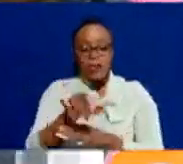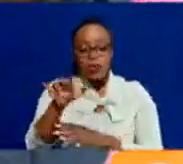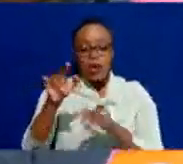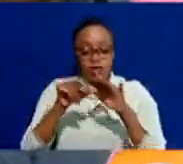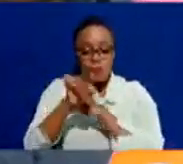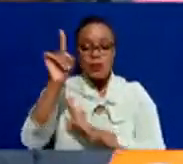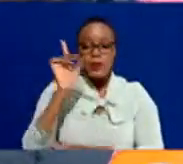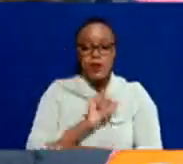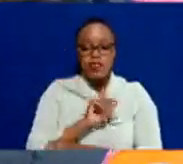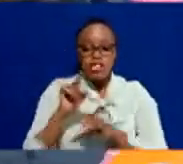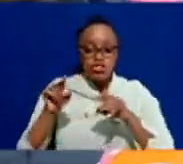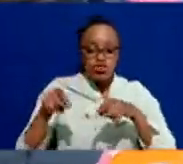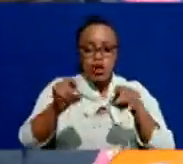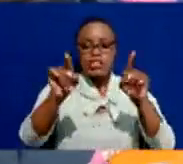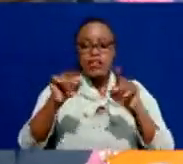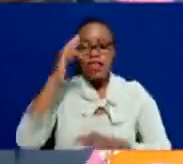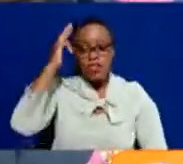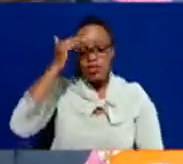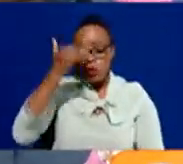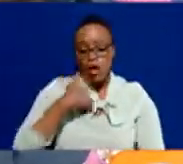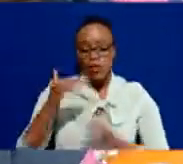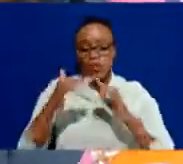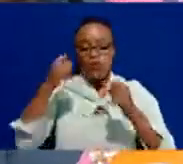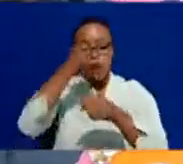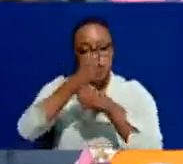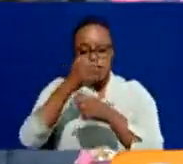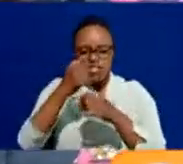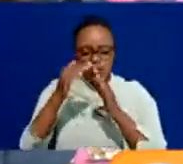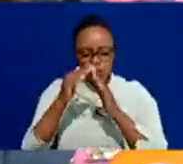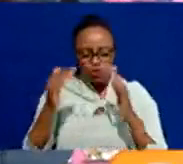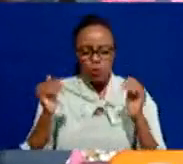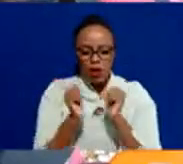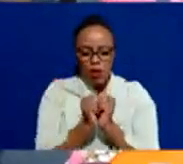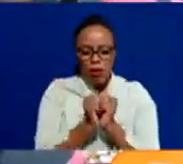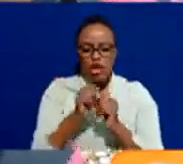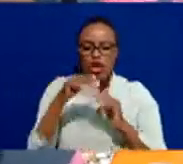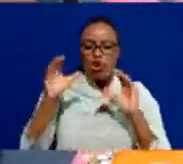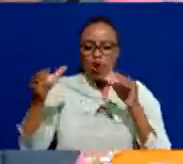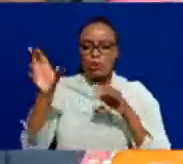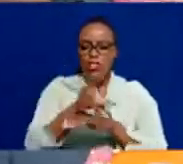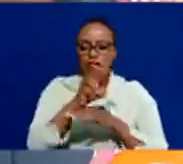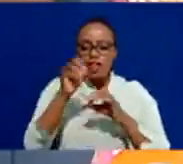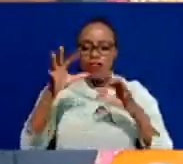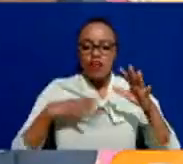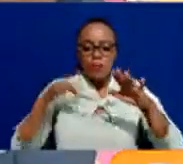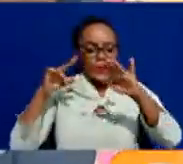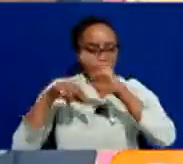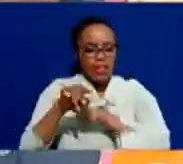hapa na nyinyi wenyewe. That's why kuna kwa na nyumba 10. Community policing kama watu wanaingia.